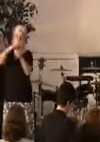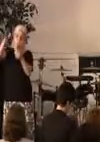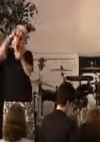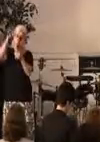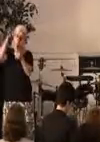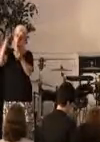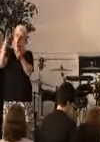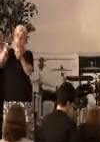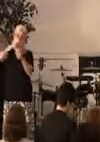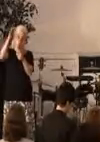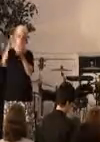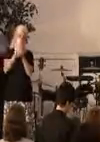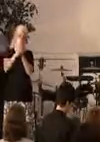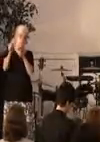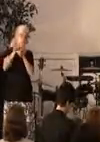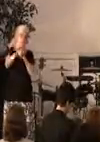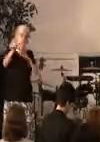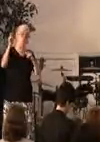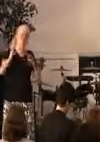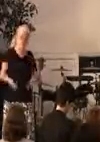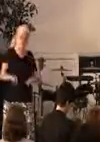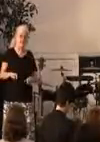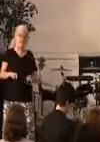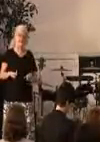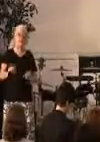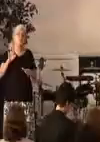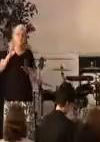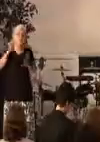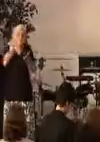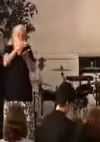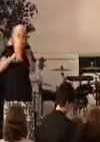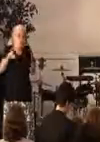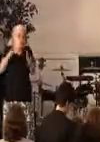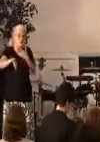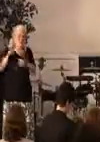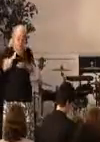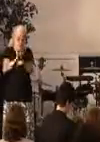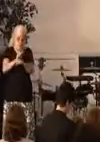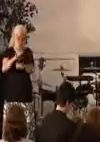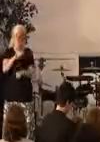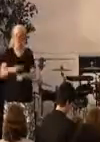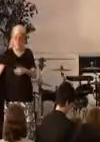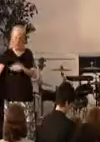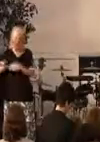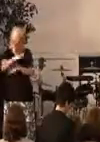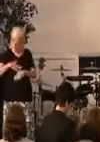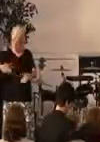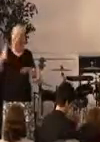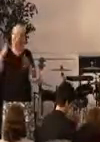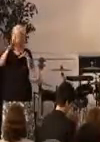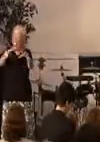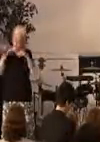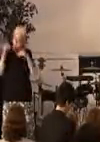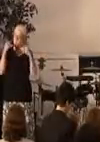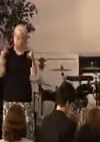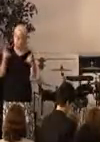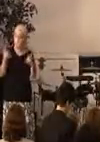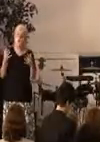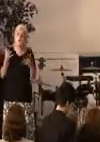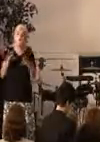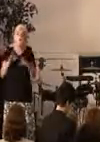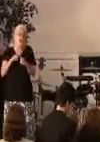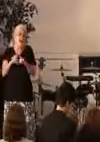spiritual gifting you need to take your part in the work of the kingdom. Receive it now by